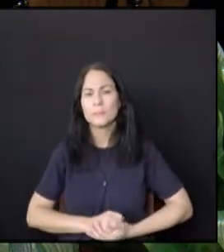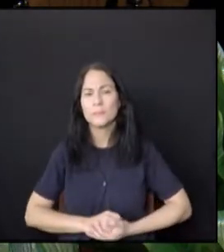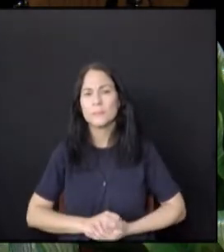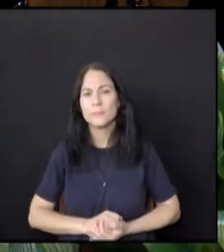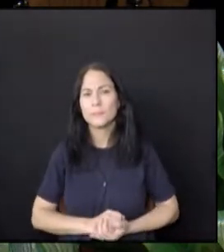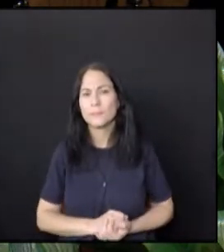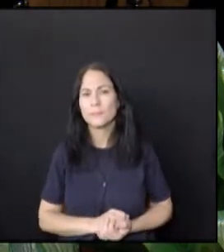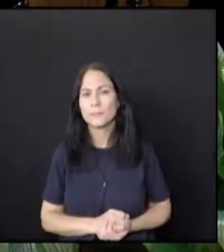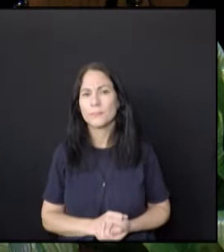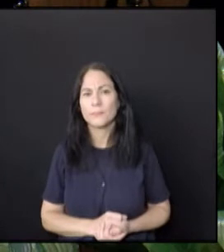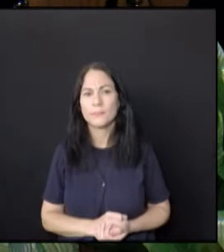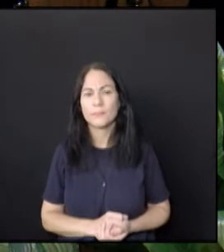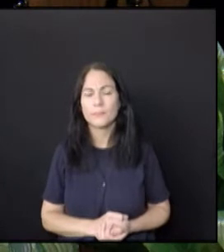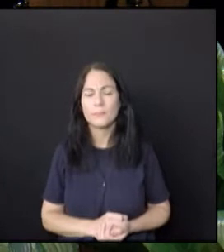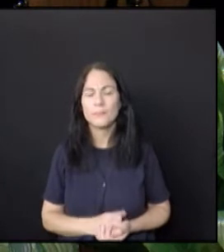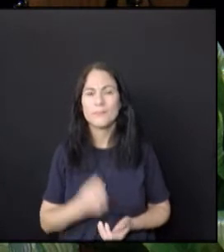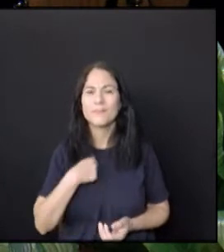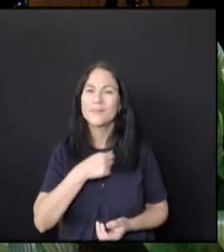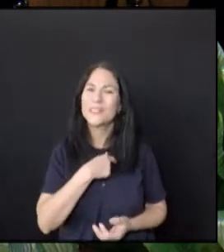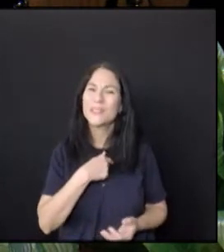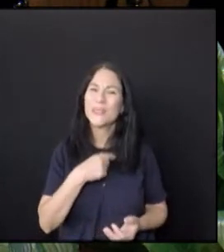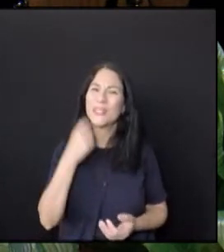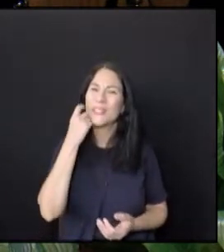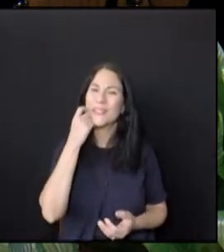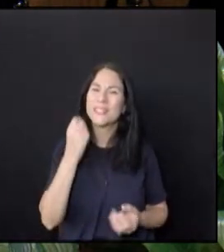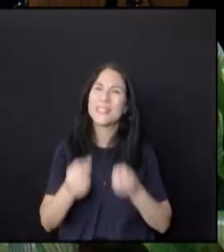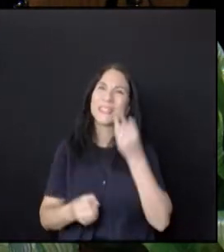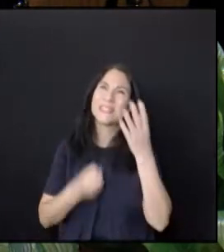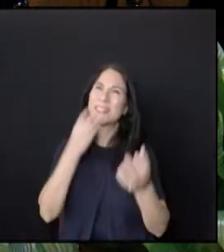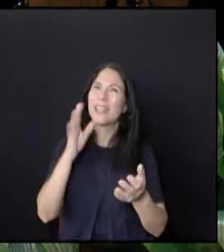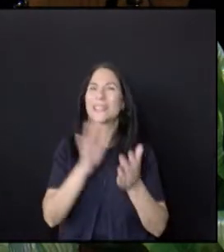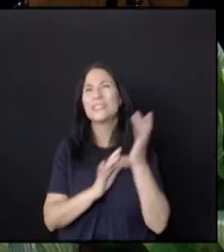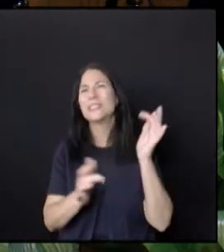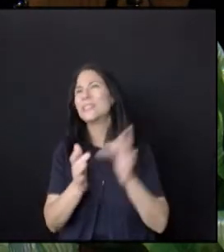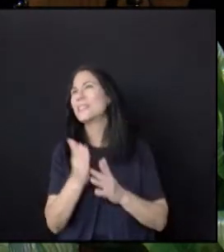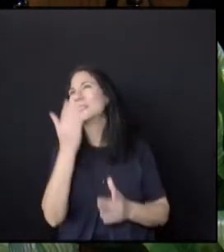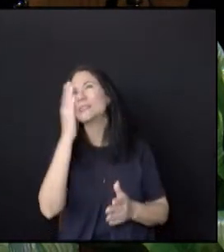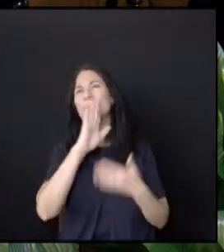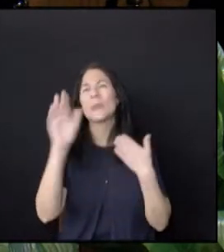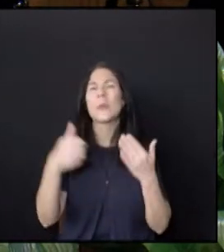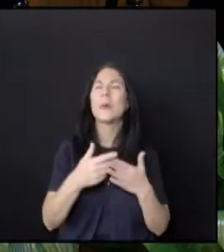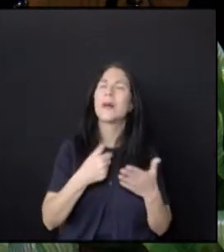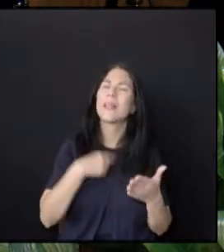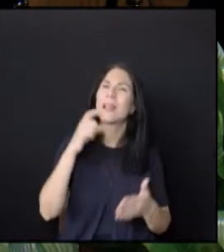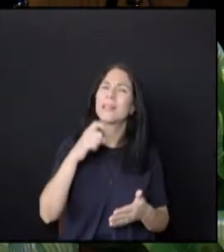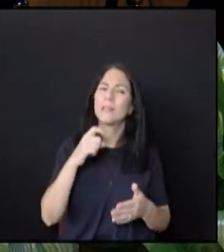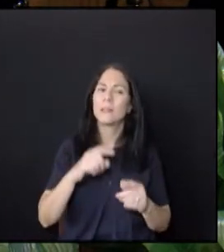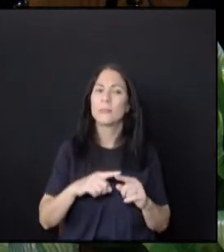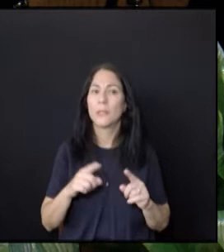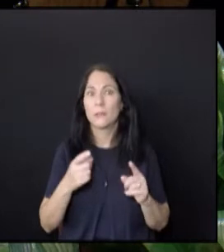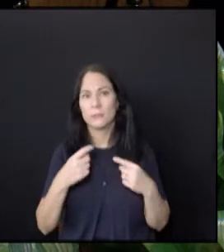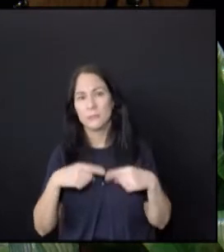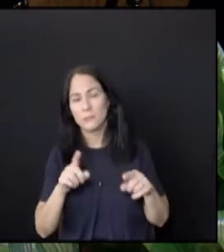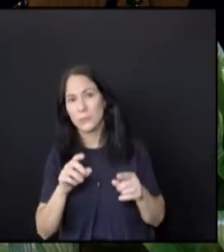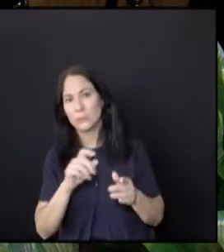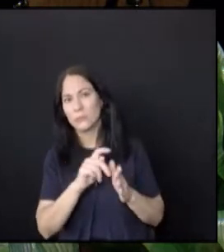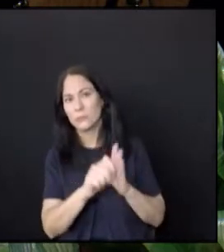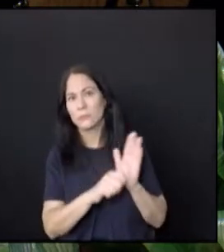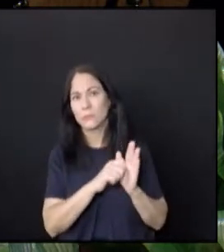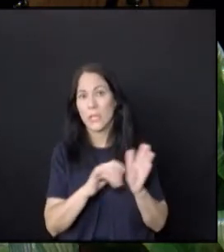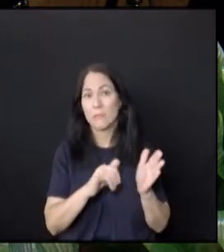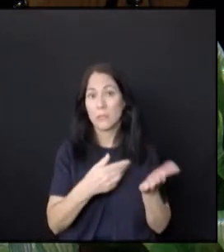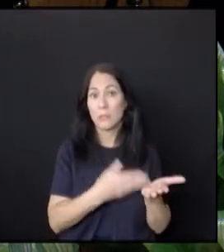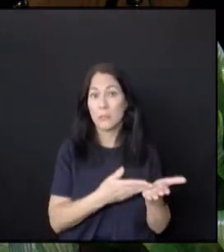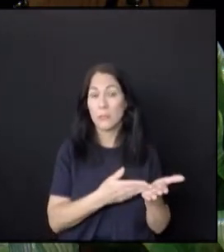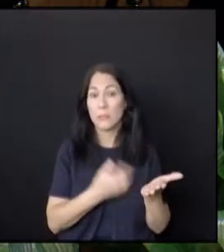And we sang, Jesus, you are all I need. And yet it's times like this